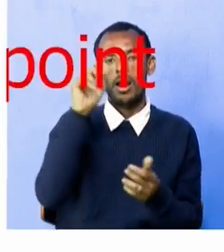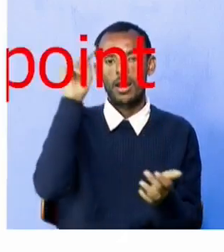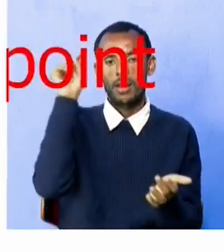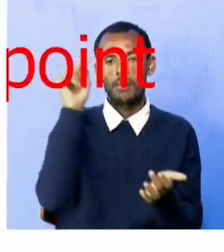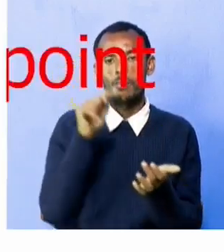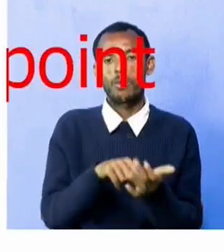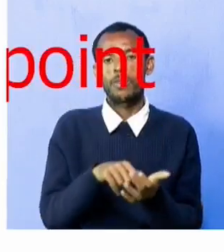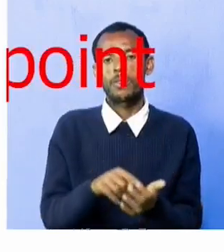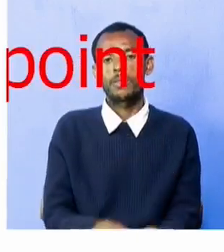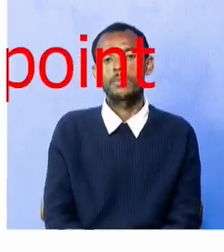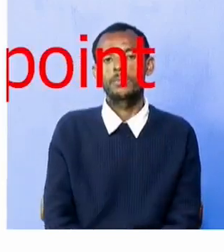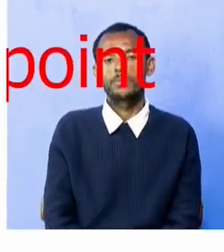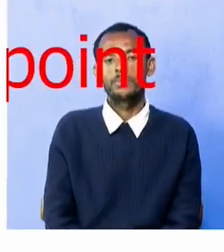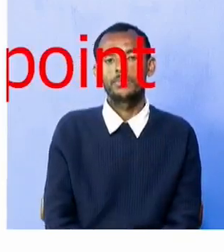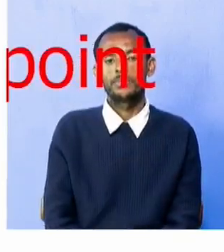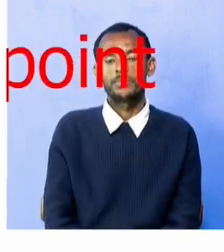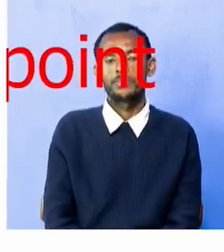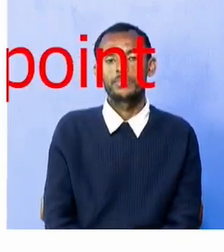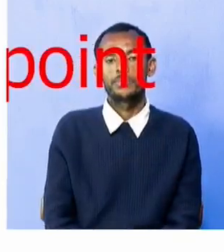1 point.